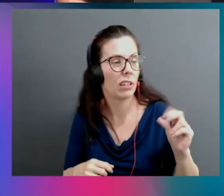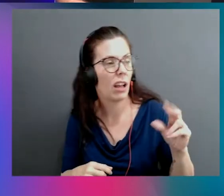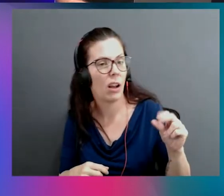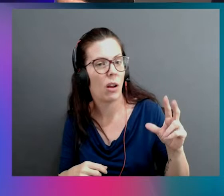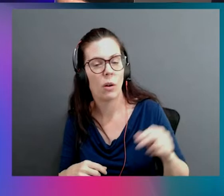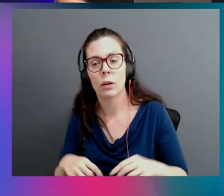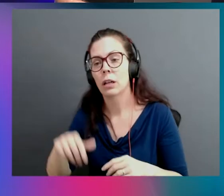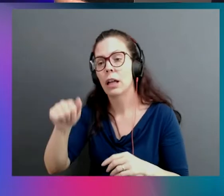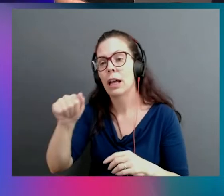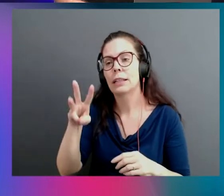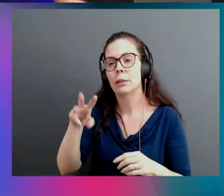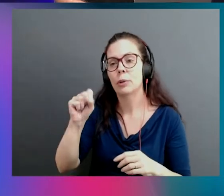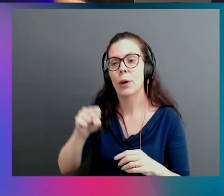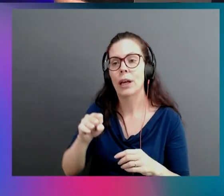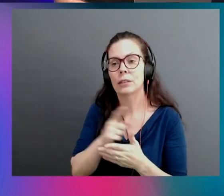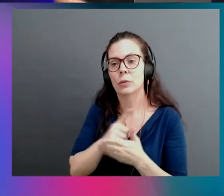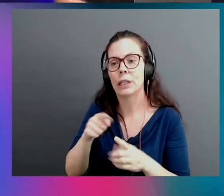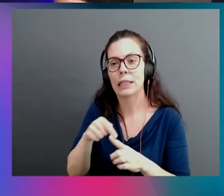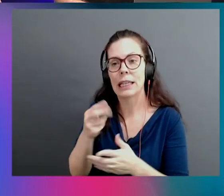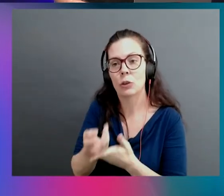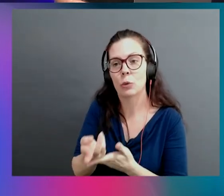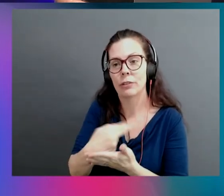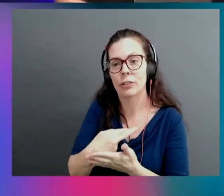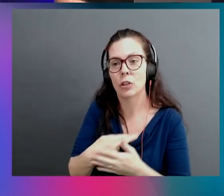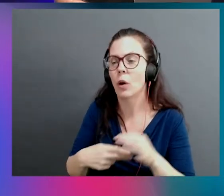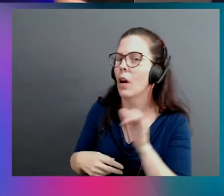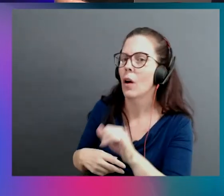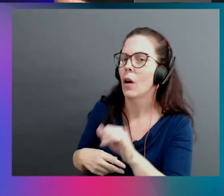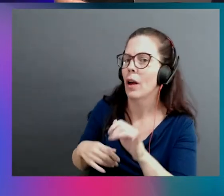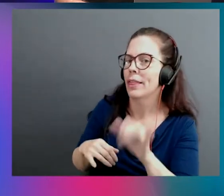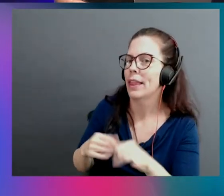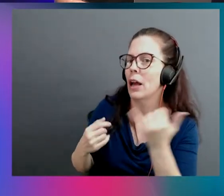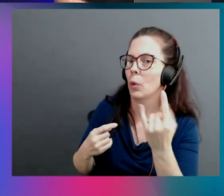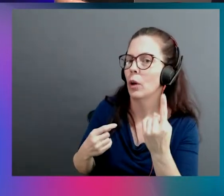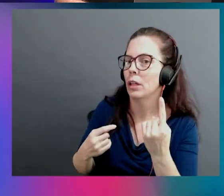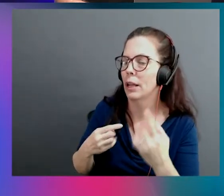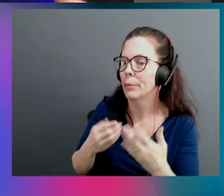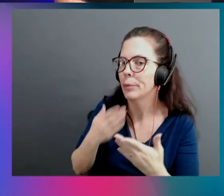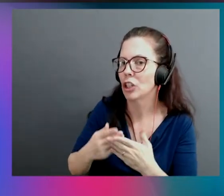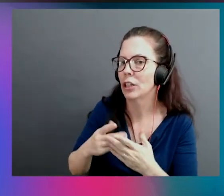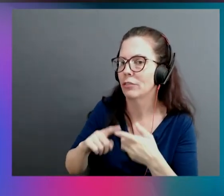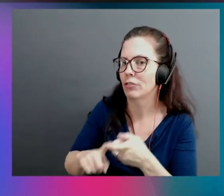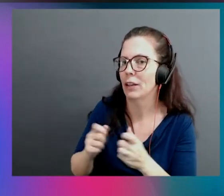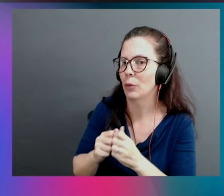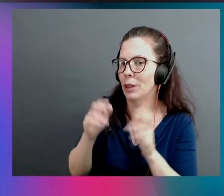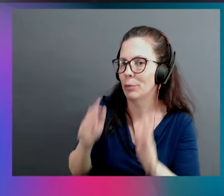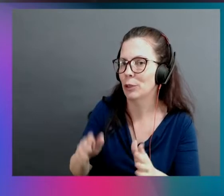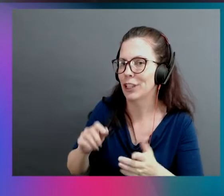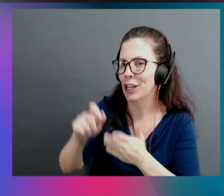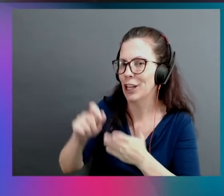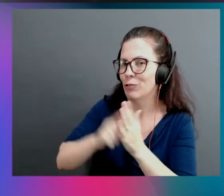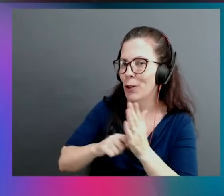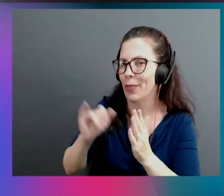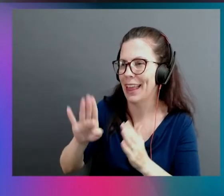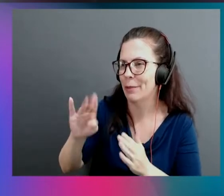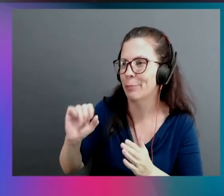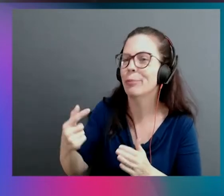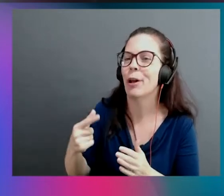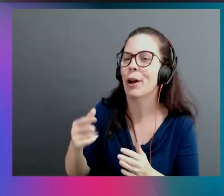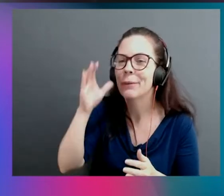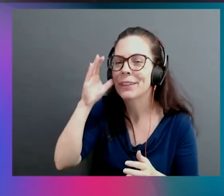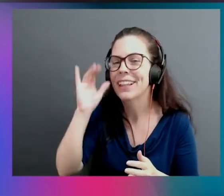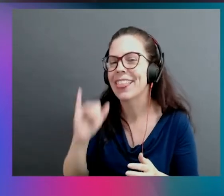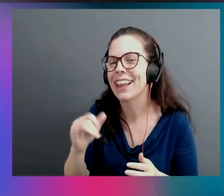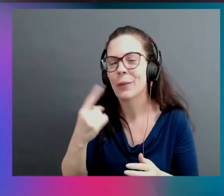Week in Review. June Oh no, 20, this one. I'm 2022. a very good friend of the Would person you that wrote like this to hear blog. this blog? So yeah, let's listen to this one. Yeah. Okay,